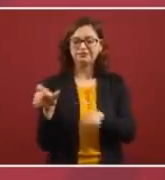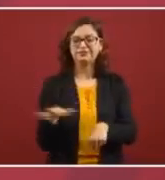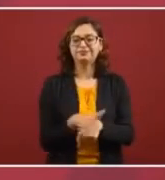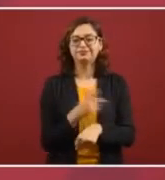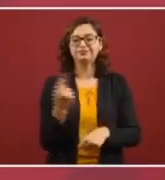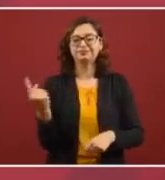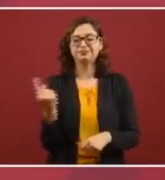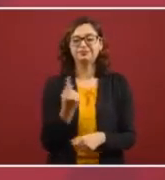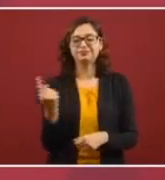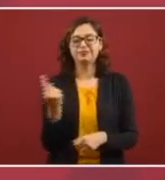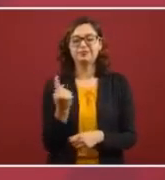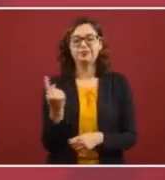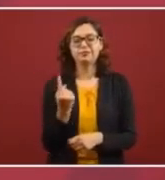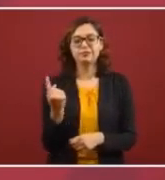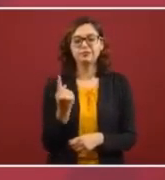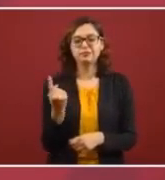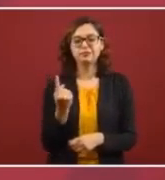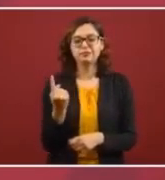because